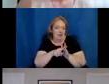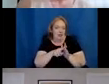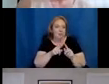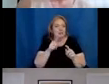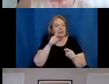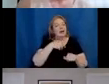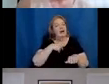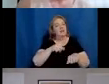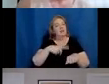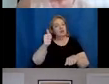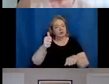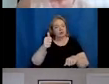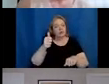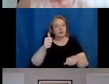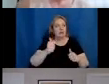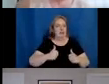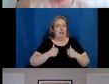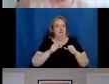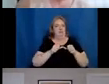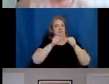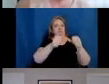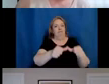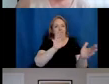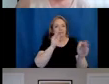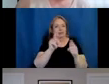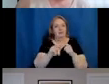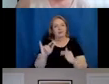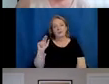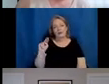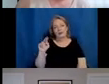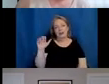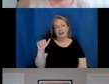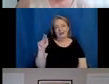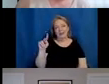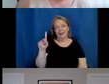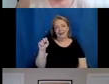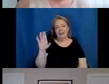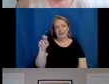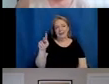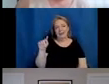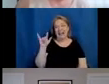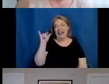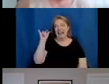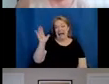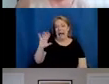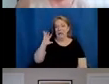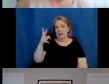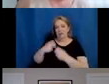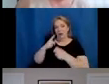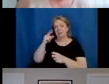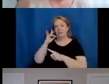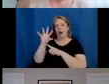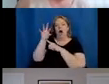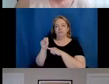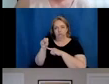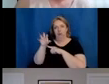little bit longer of a life than the incandescents, which were problematic because they went out so often. Yeah, I bet.